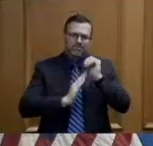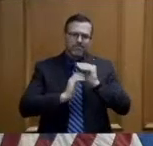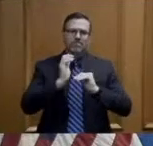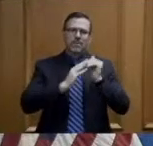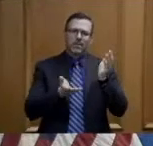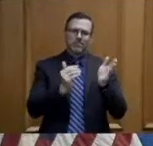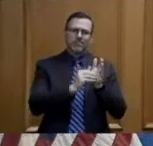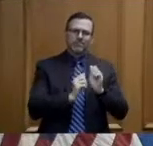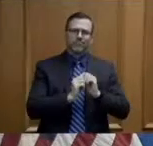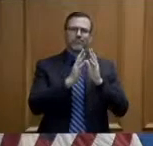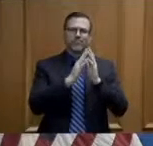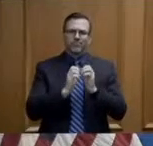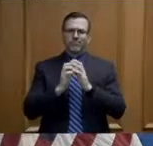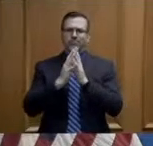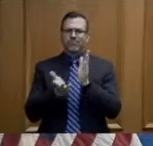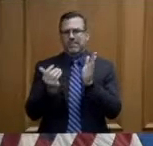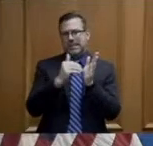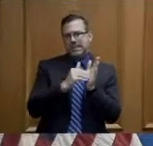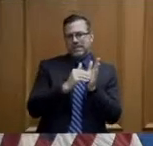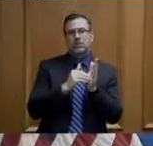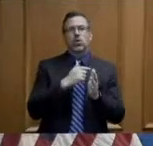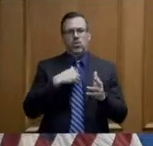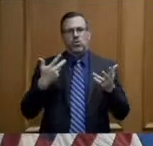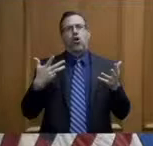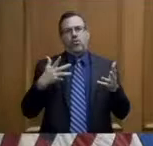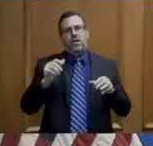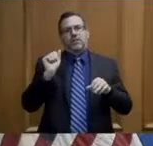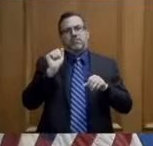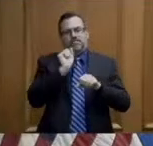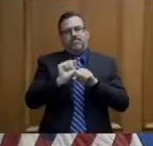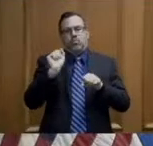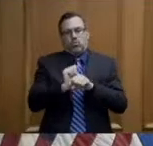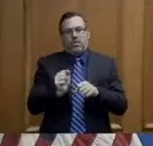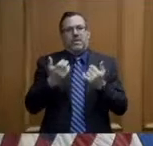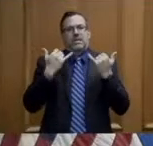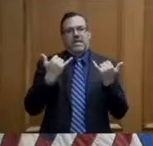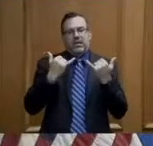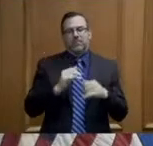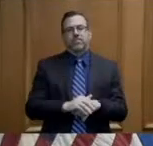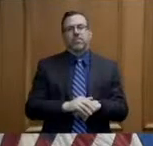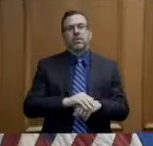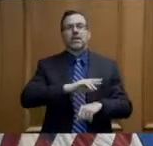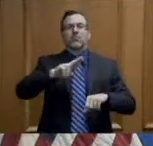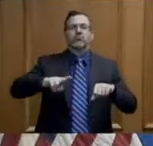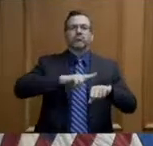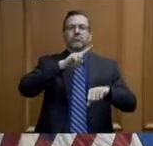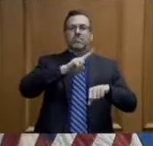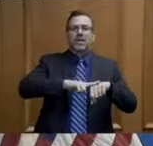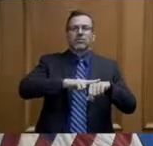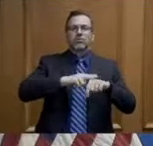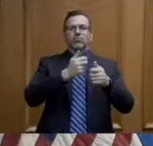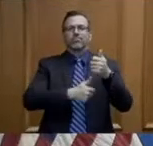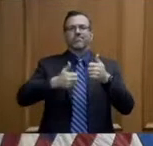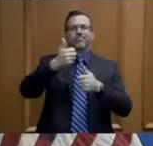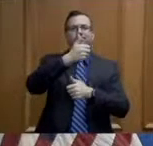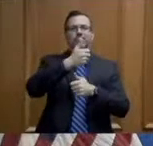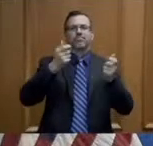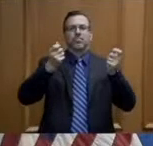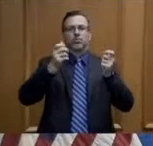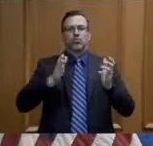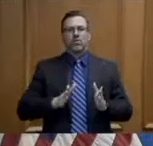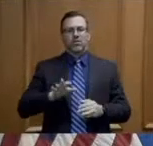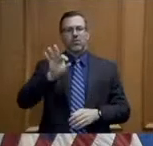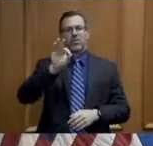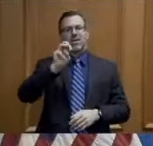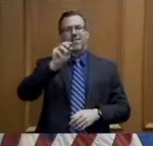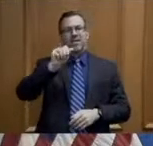to that effect, we are working very hard on the ground right now. So I was the national director of FEMA reached out to me early